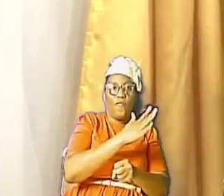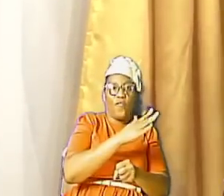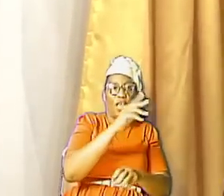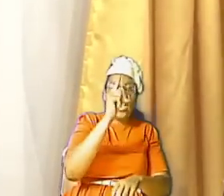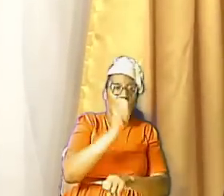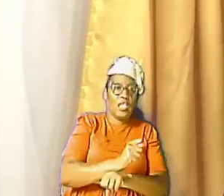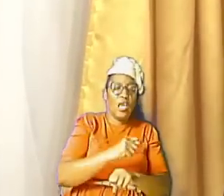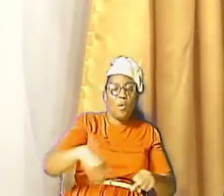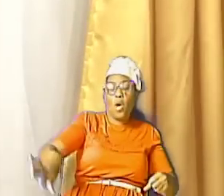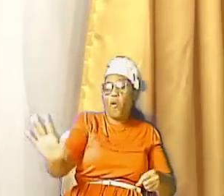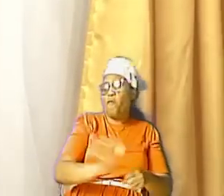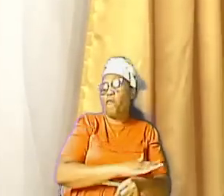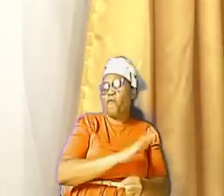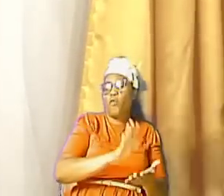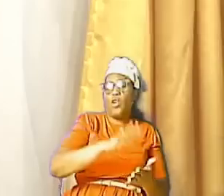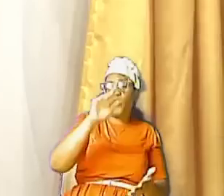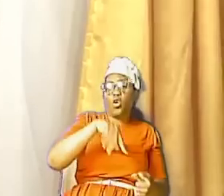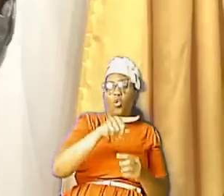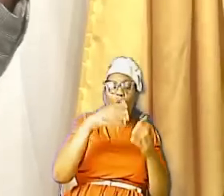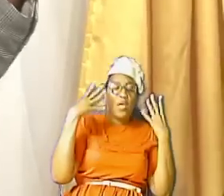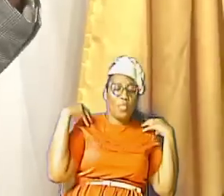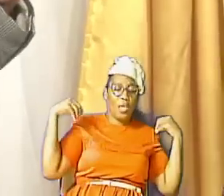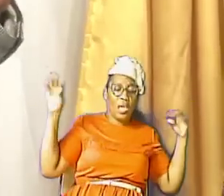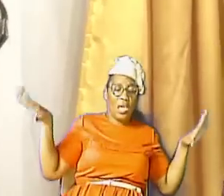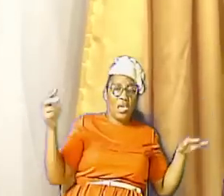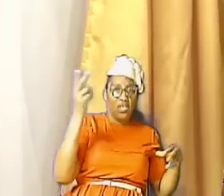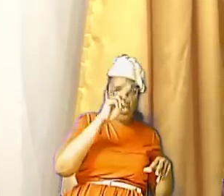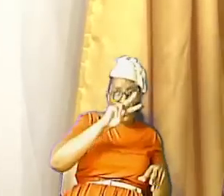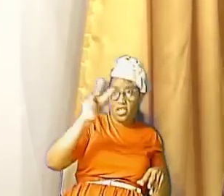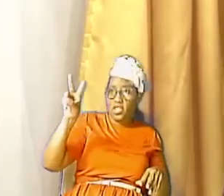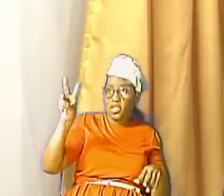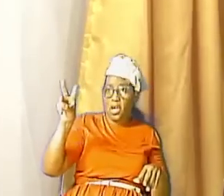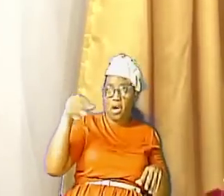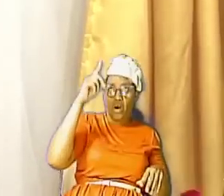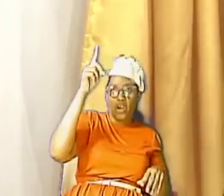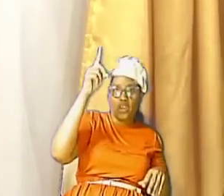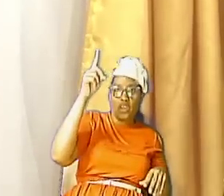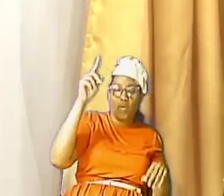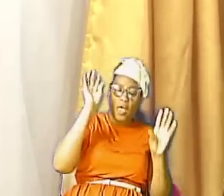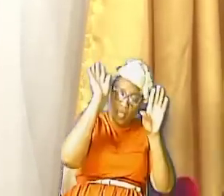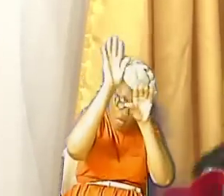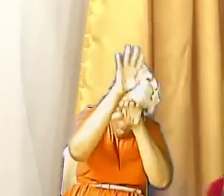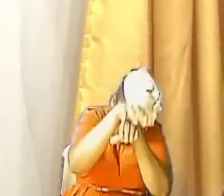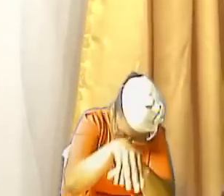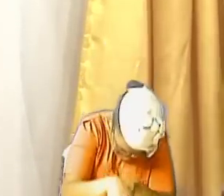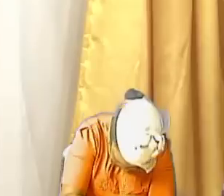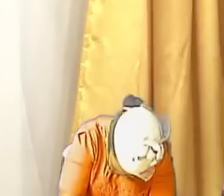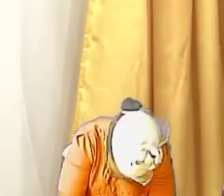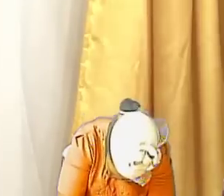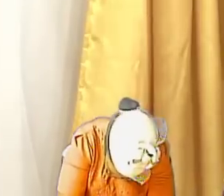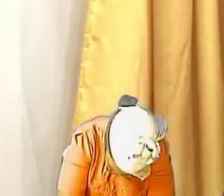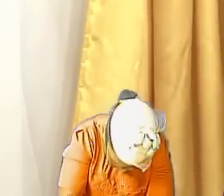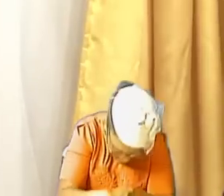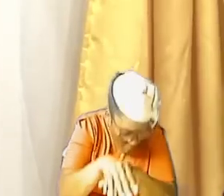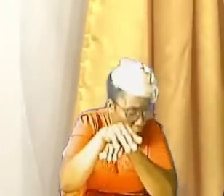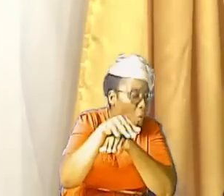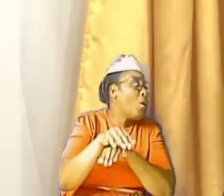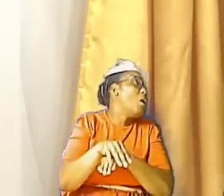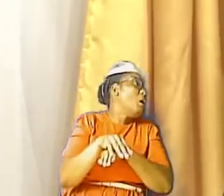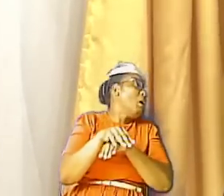glory. My God, when the angels saw him, my God, they bowed. Those angels